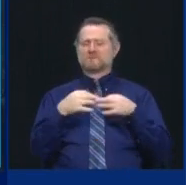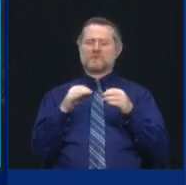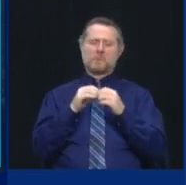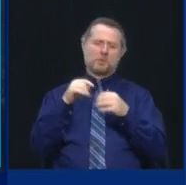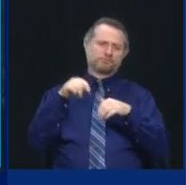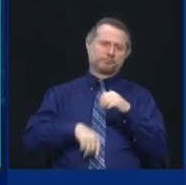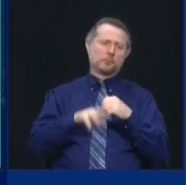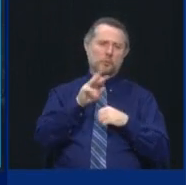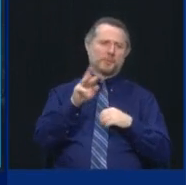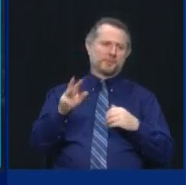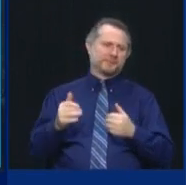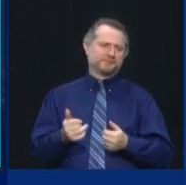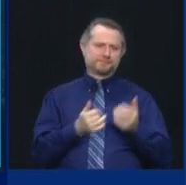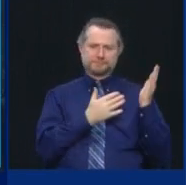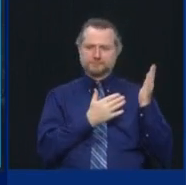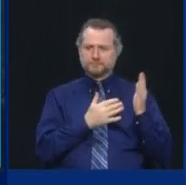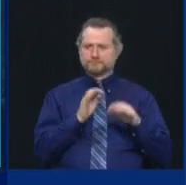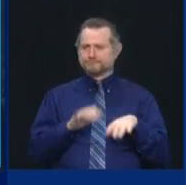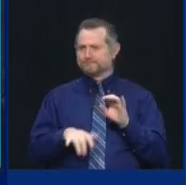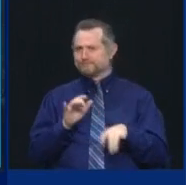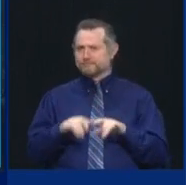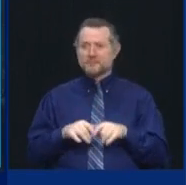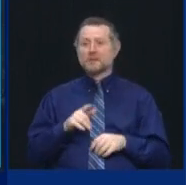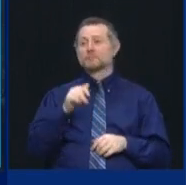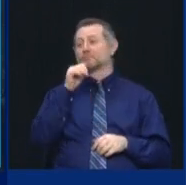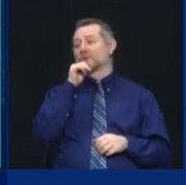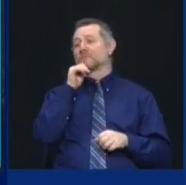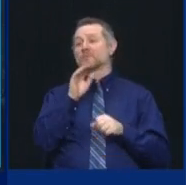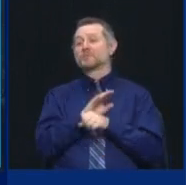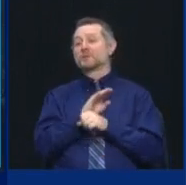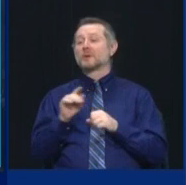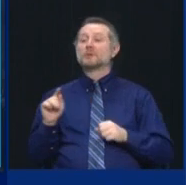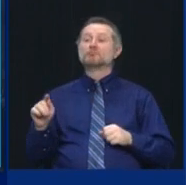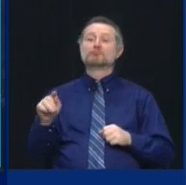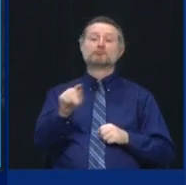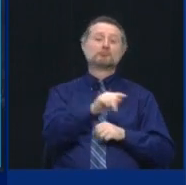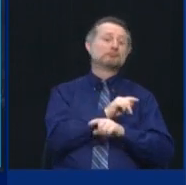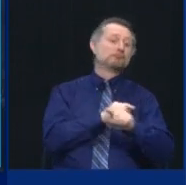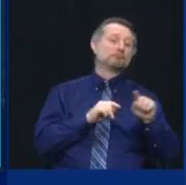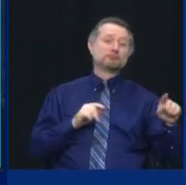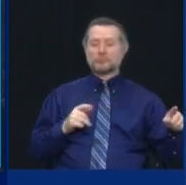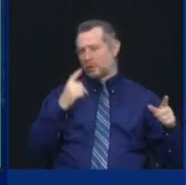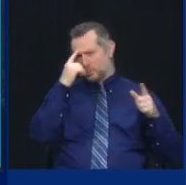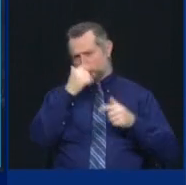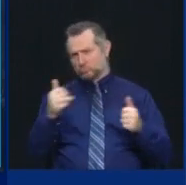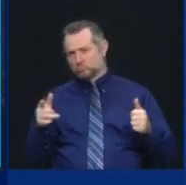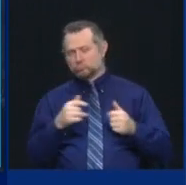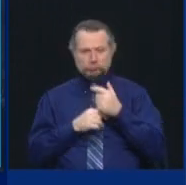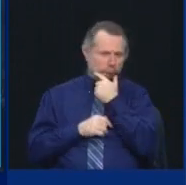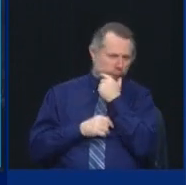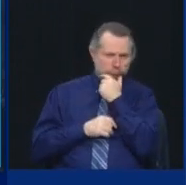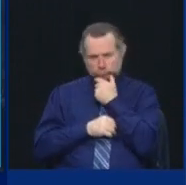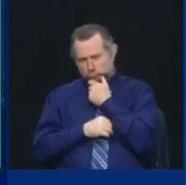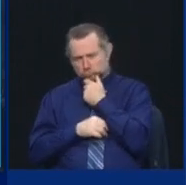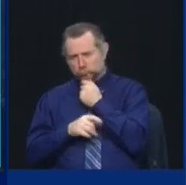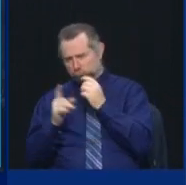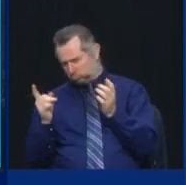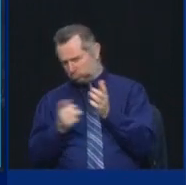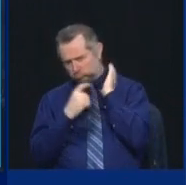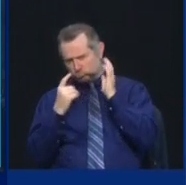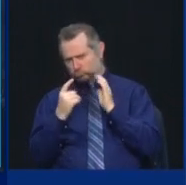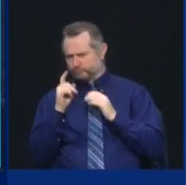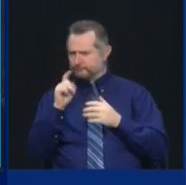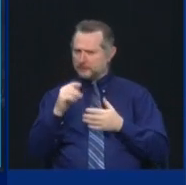Individual private venues still have the ability to add additional